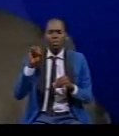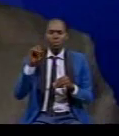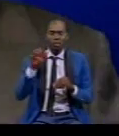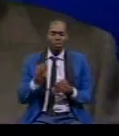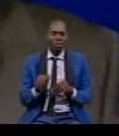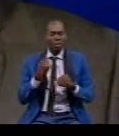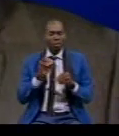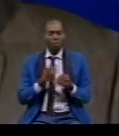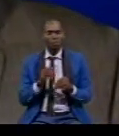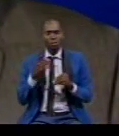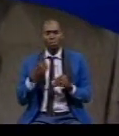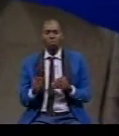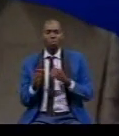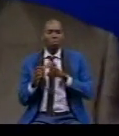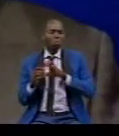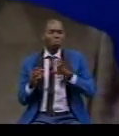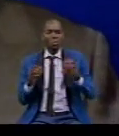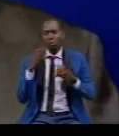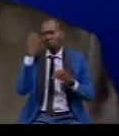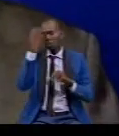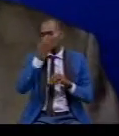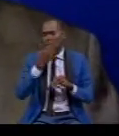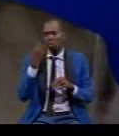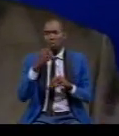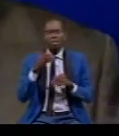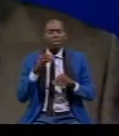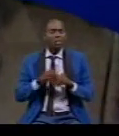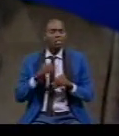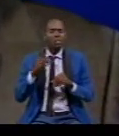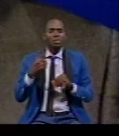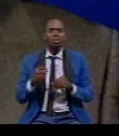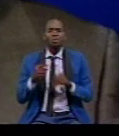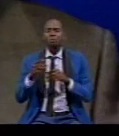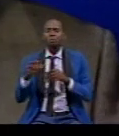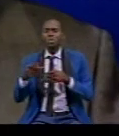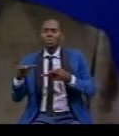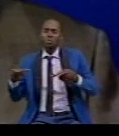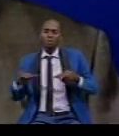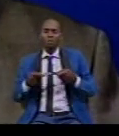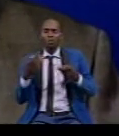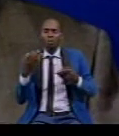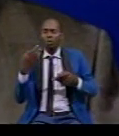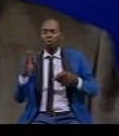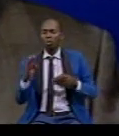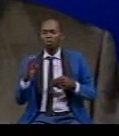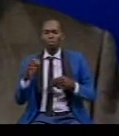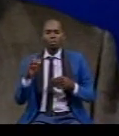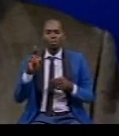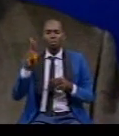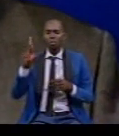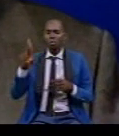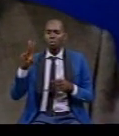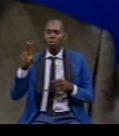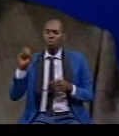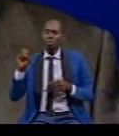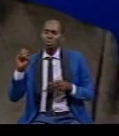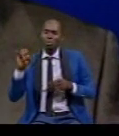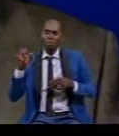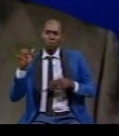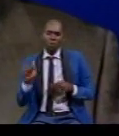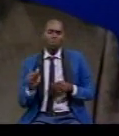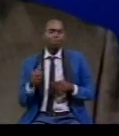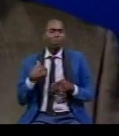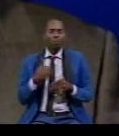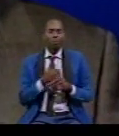you sinned, and then you're wearing that shirt. And I was looking at you, and I was